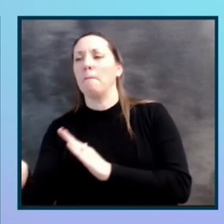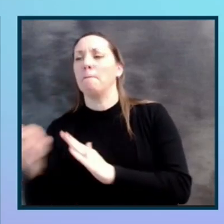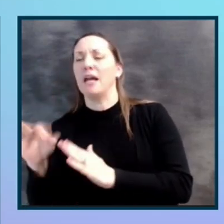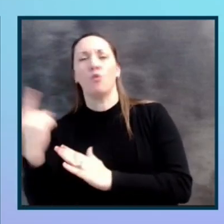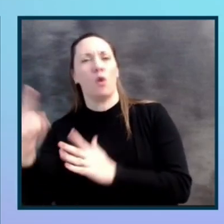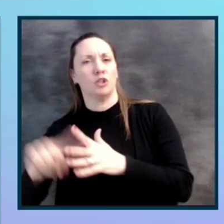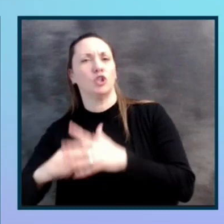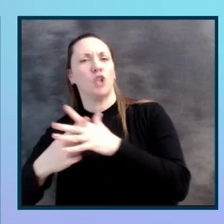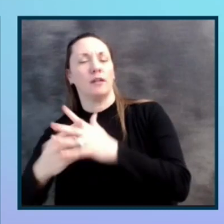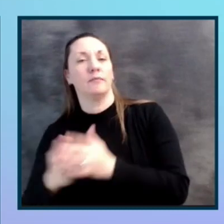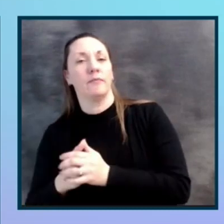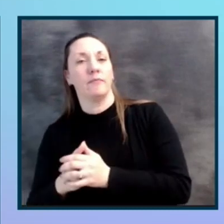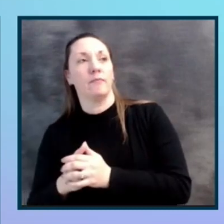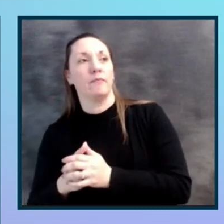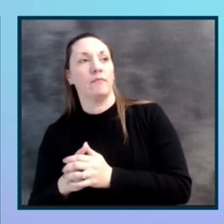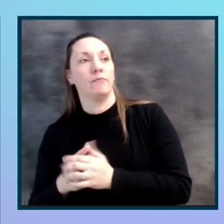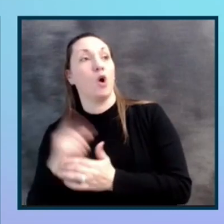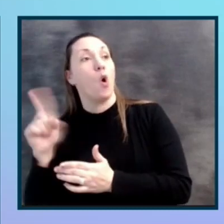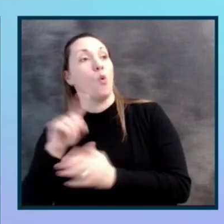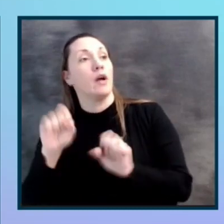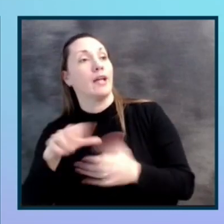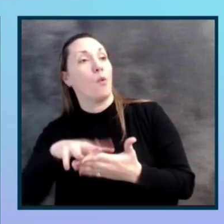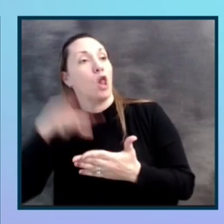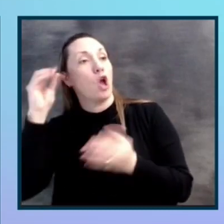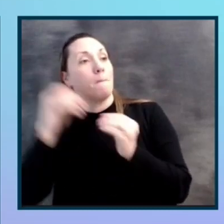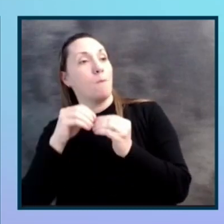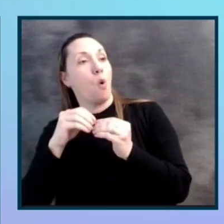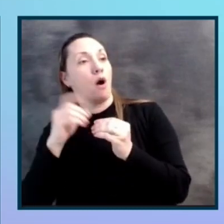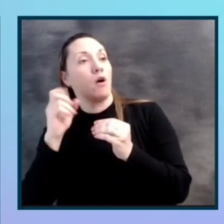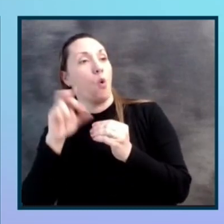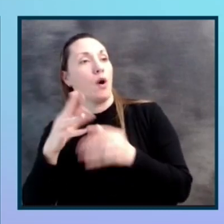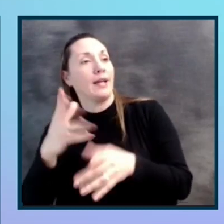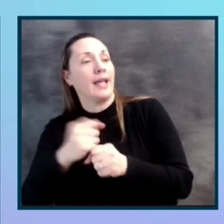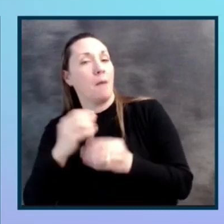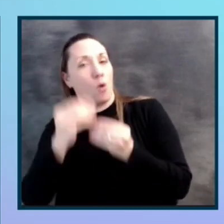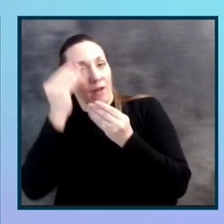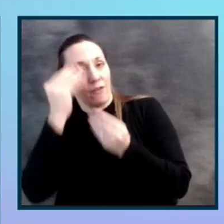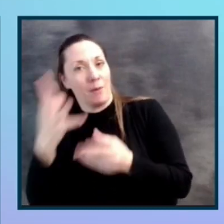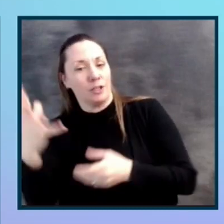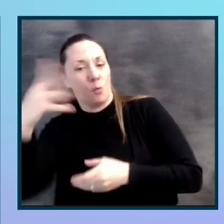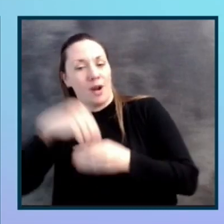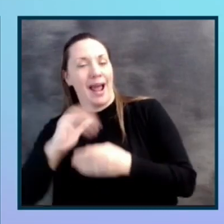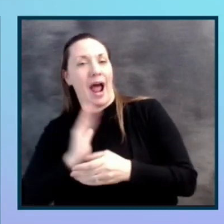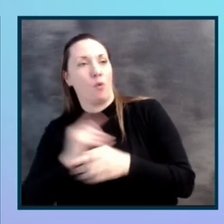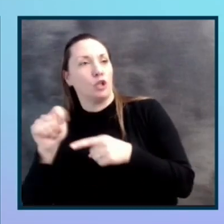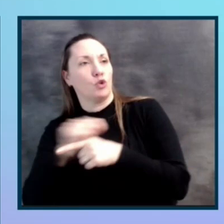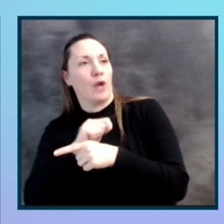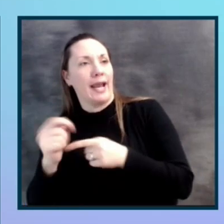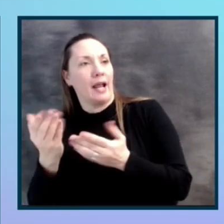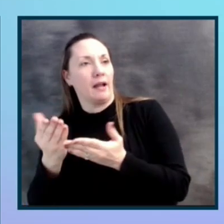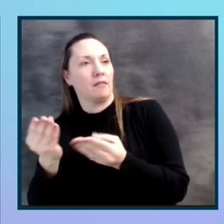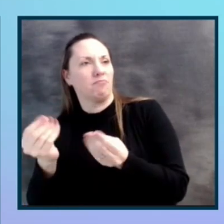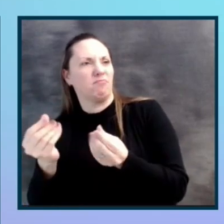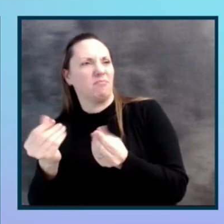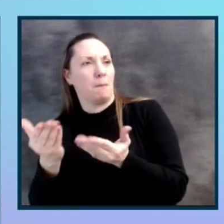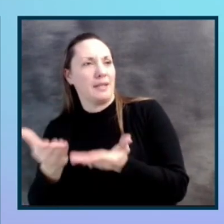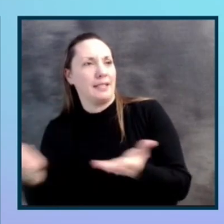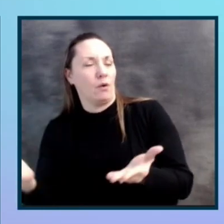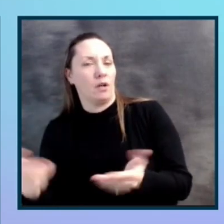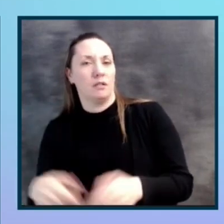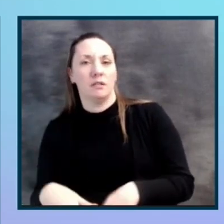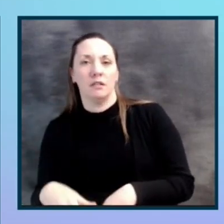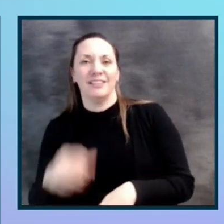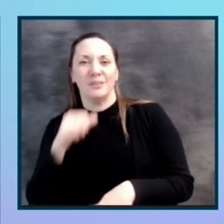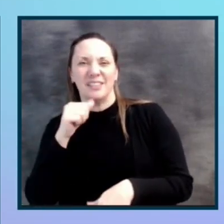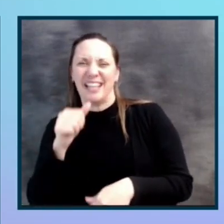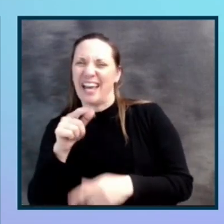on. Where can we learn more or get more information to put in our training materials? So there's not a lot of